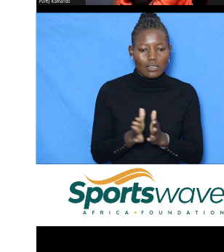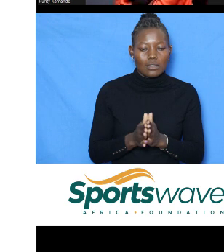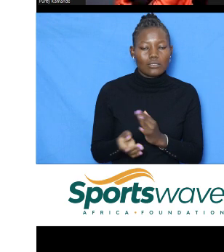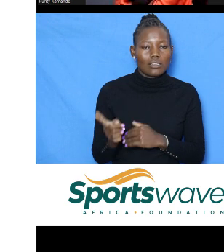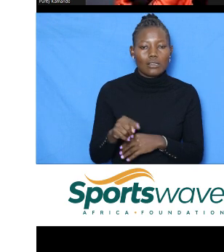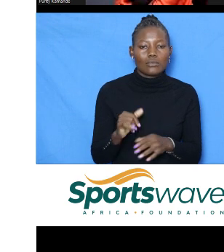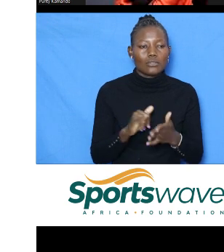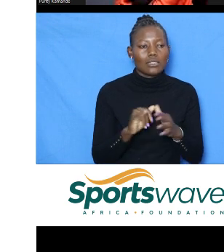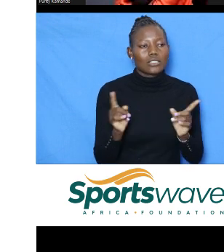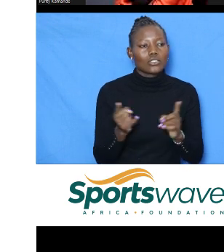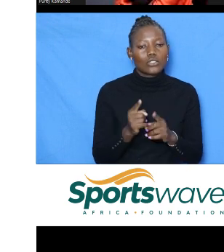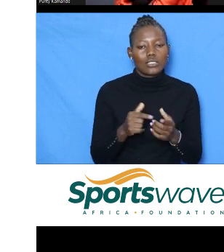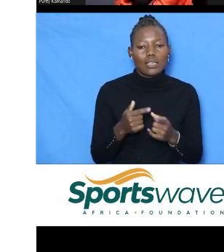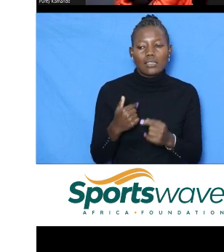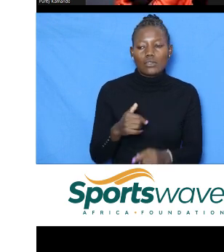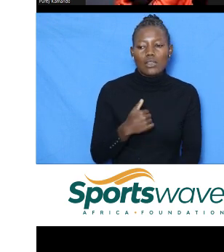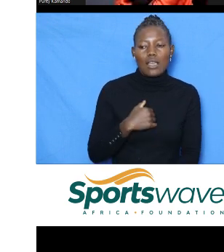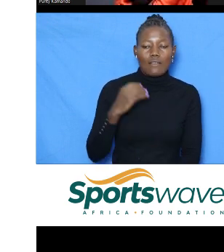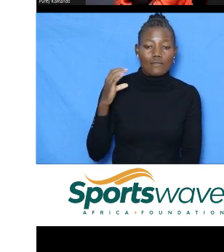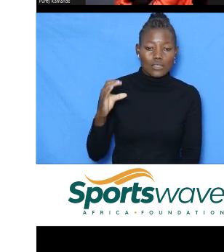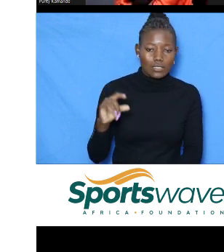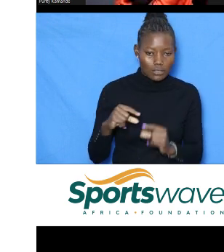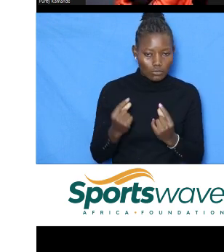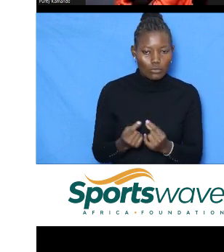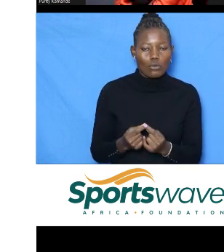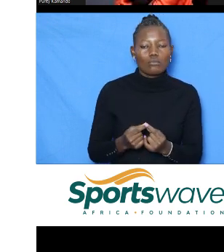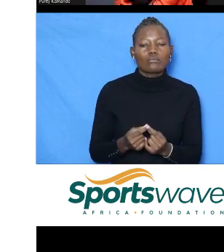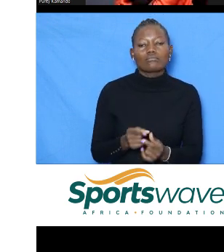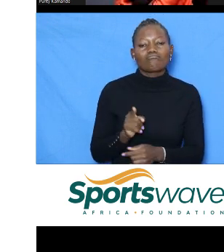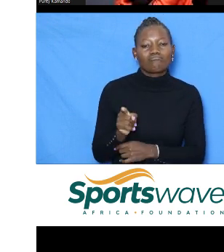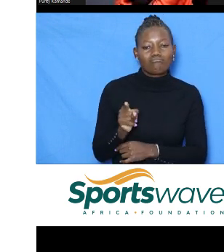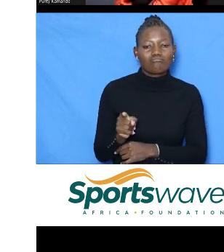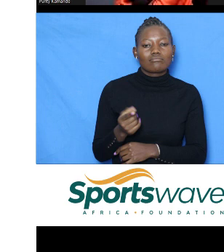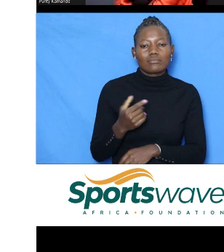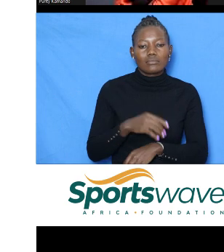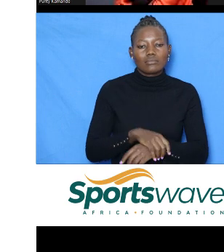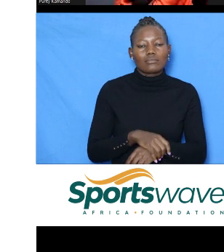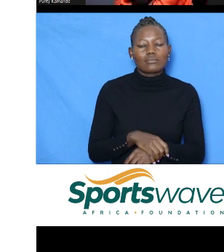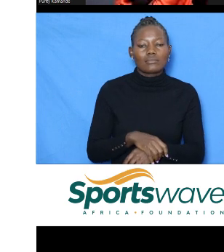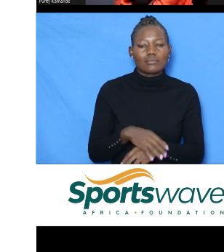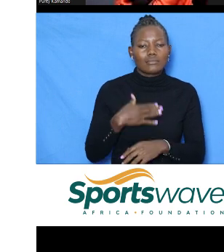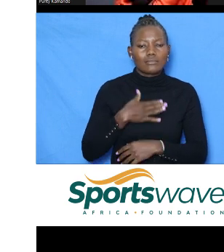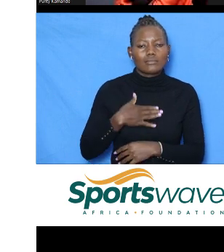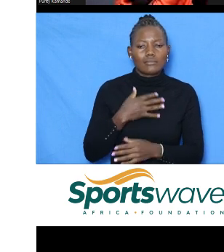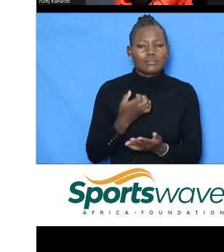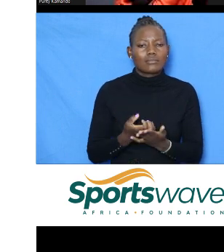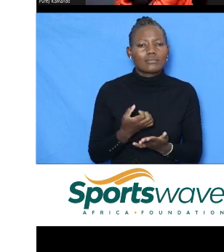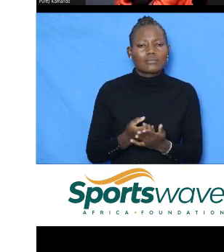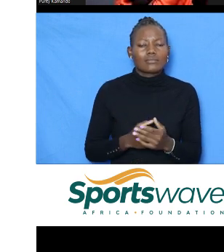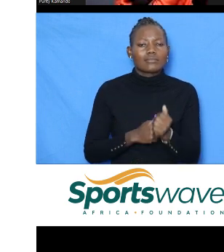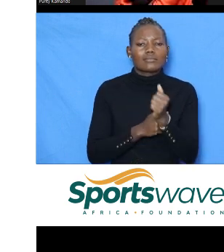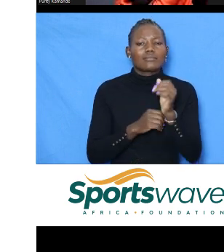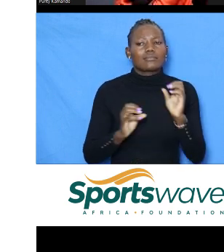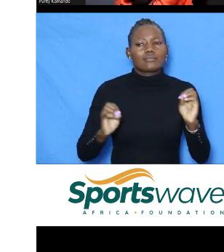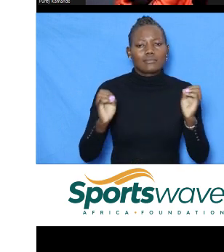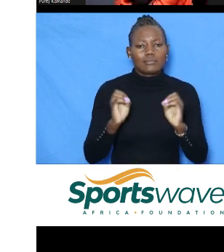shortly. Then we have Group C supplements. So in this, you will find that scientific evidence is not supportive